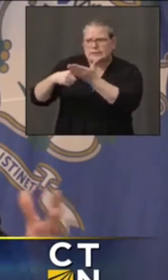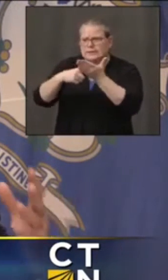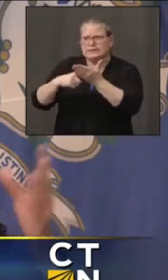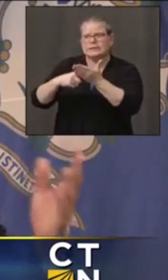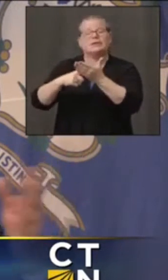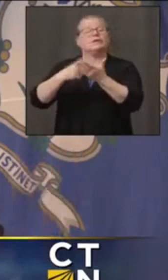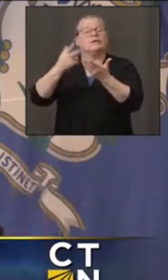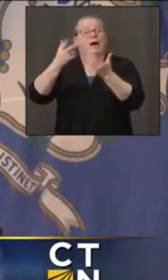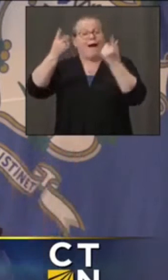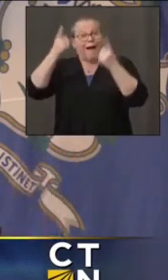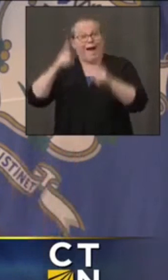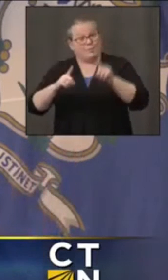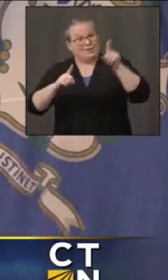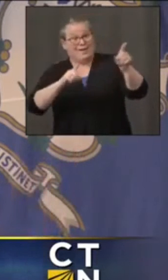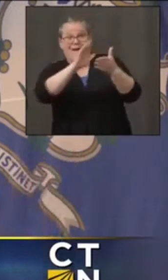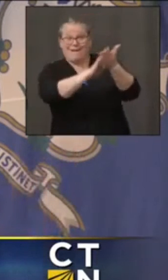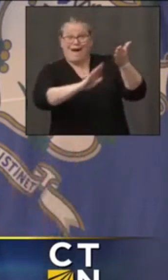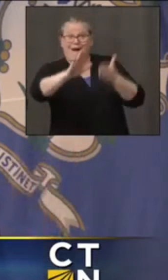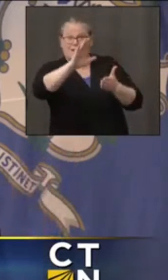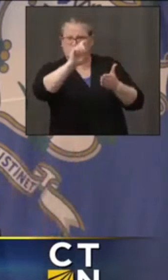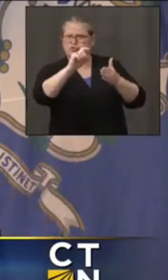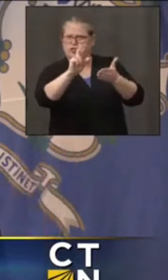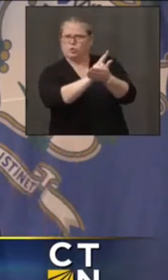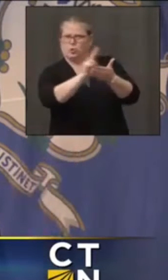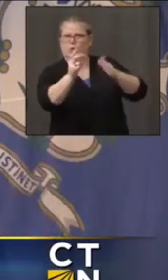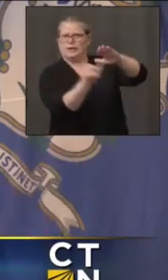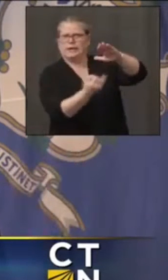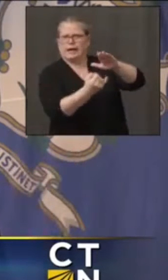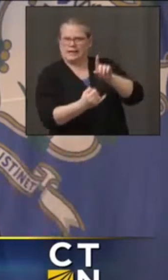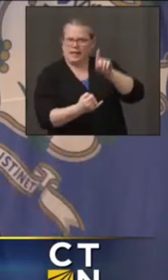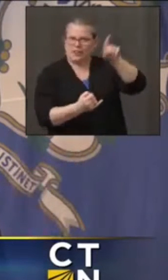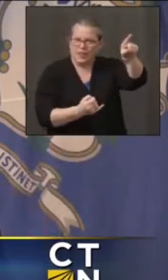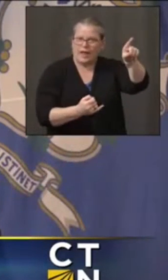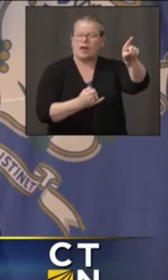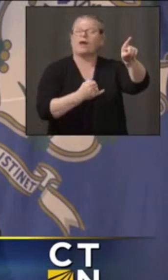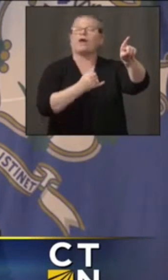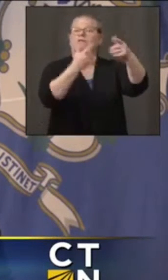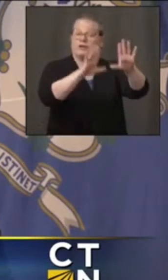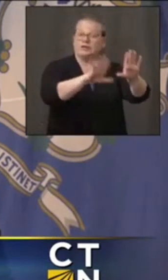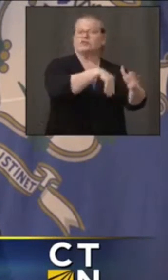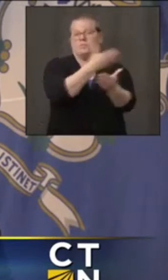you're quarantined with your family, and they would be at a little bit of risk as well.